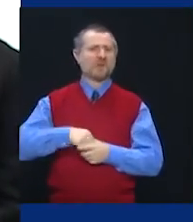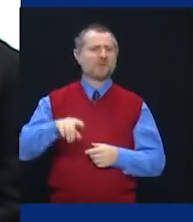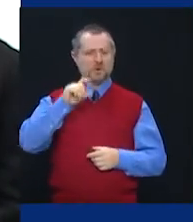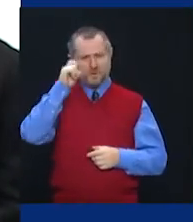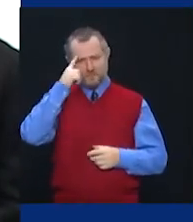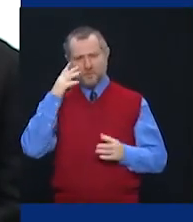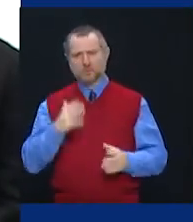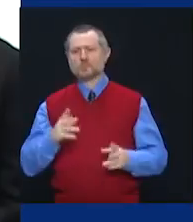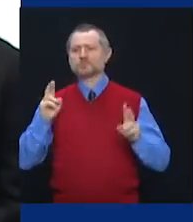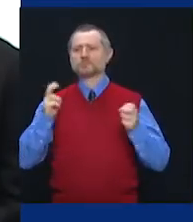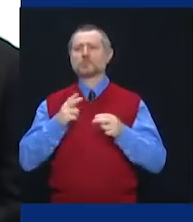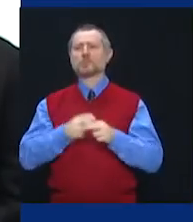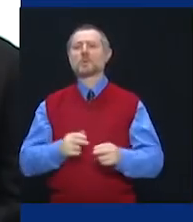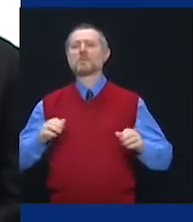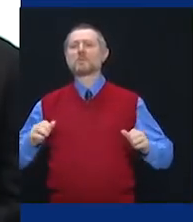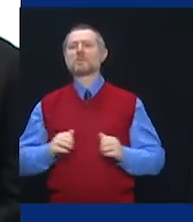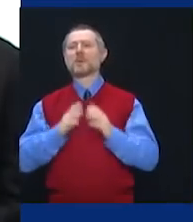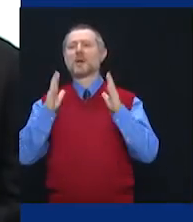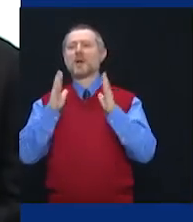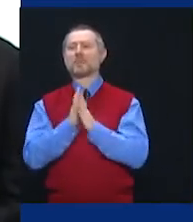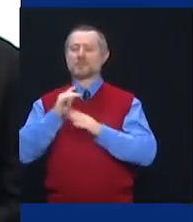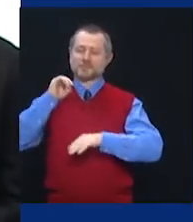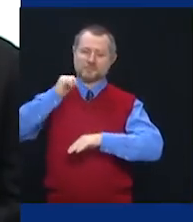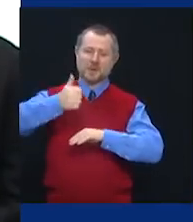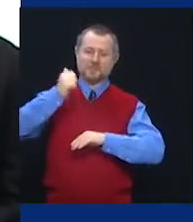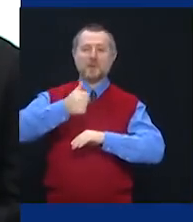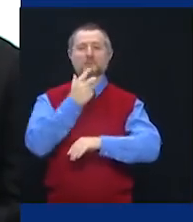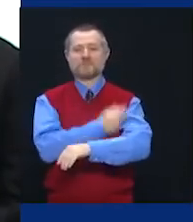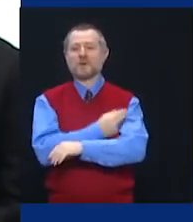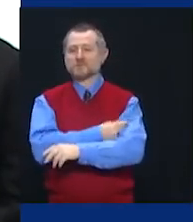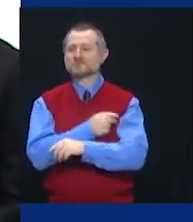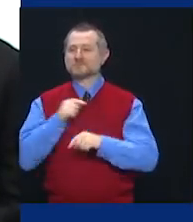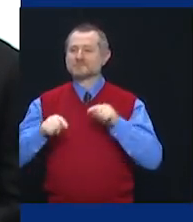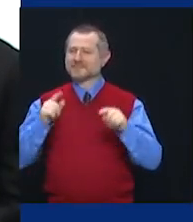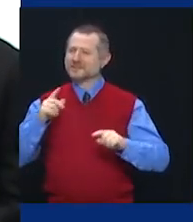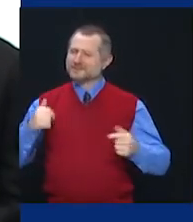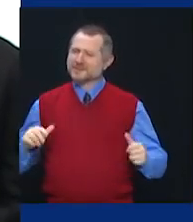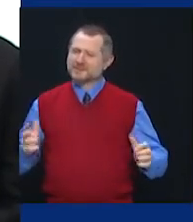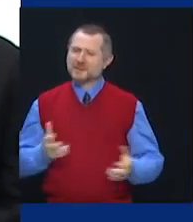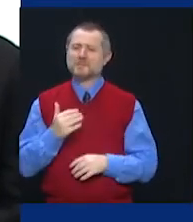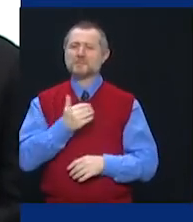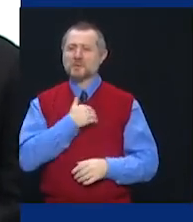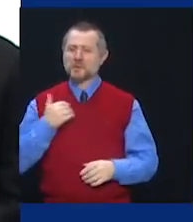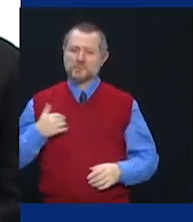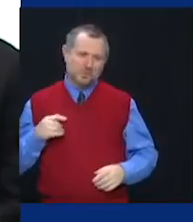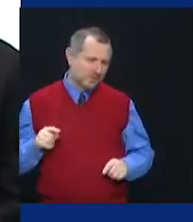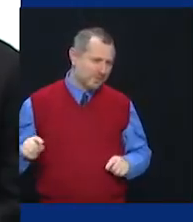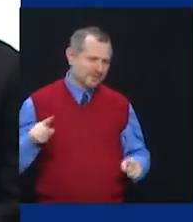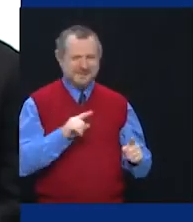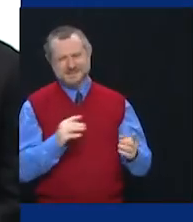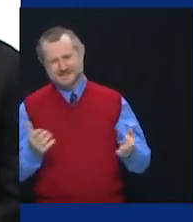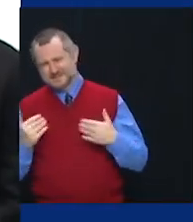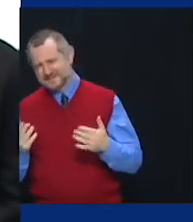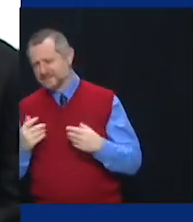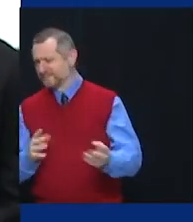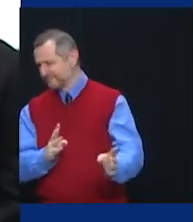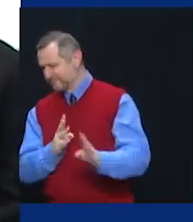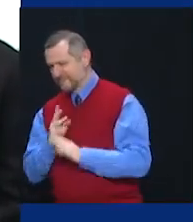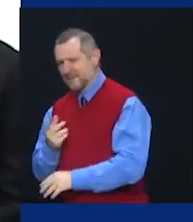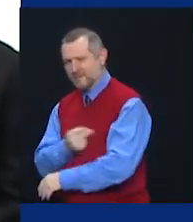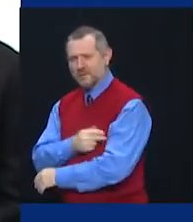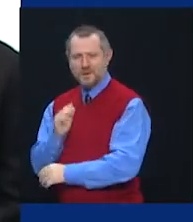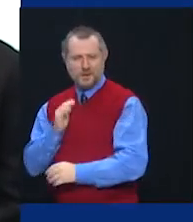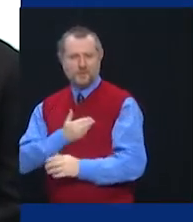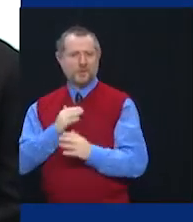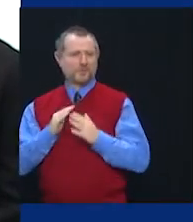pop-up vaccinations, the drives, in order to get members out to be vaccinated in our